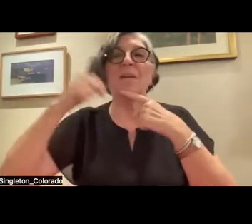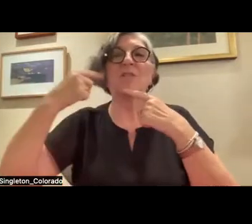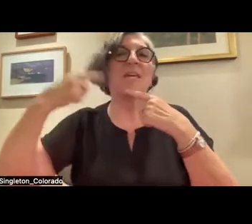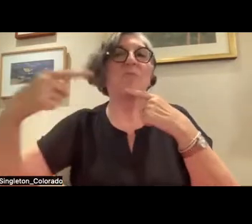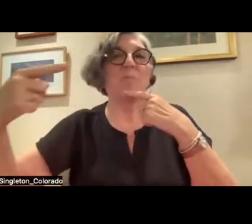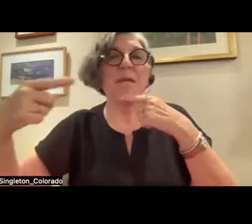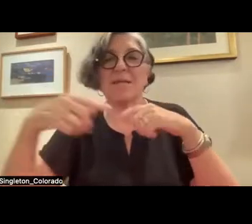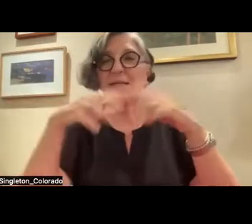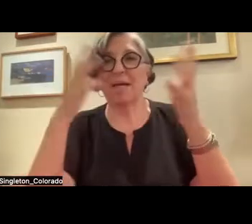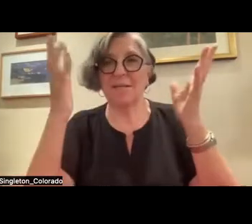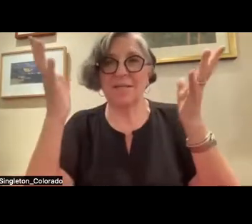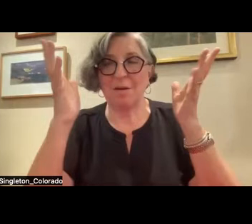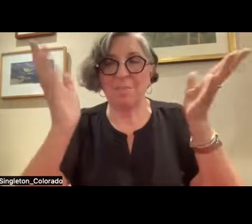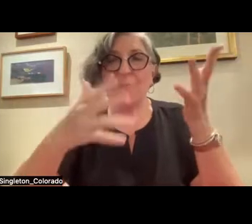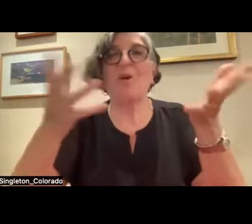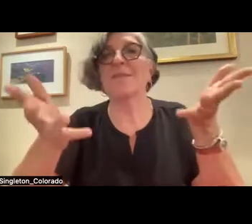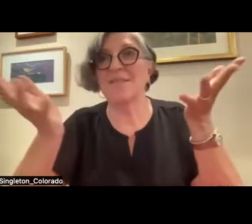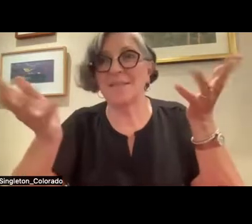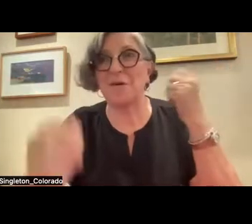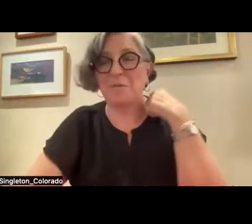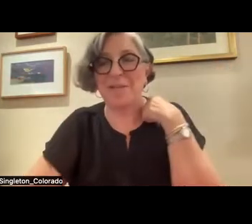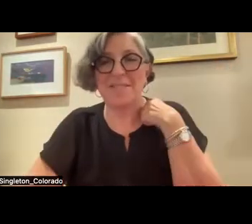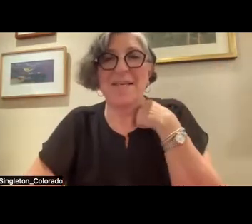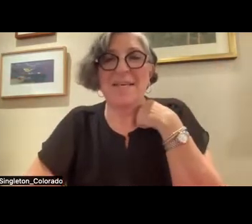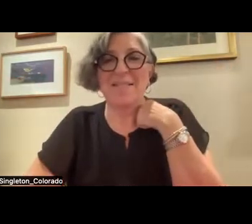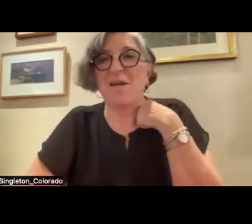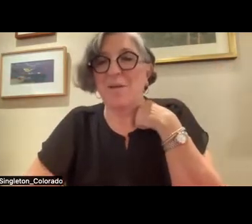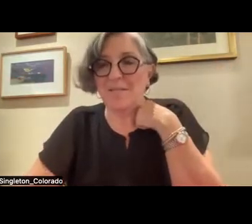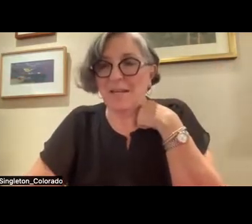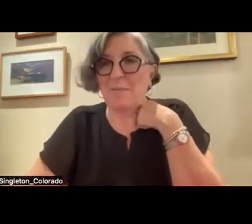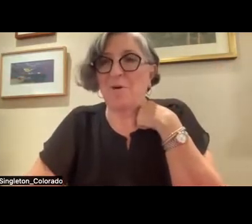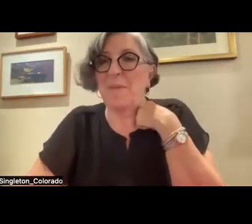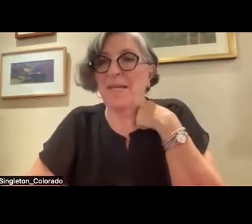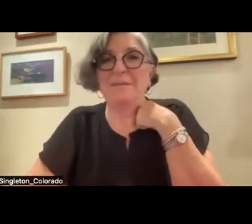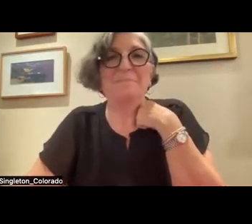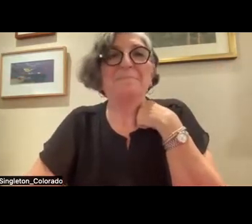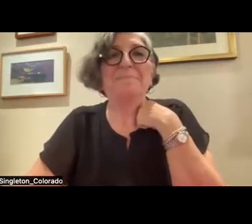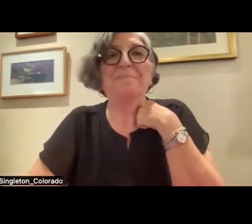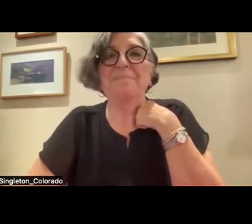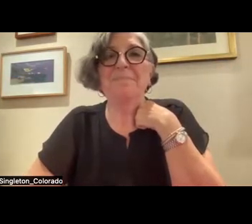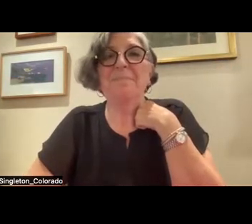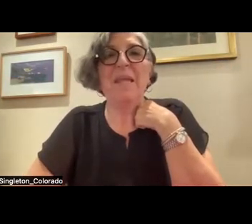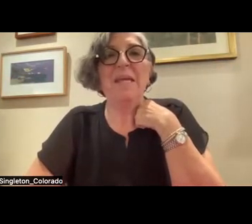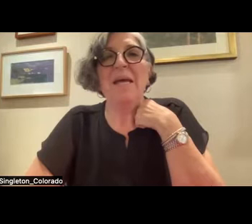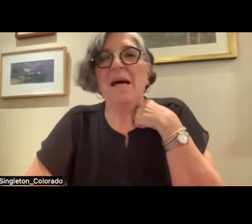you can't just keep repeating a sign. It doesn't, that process doesn't always, is not always permitted.